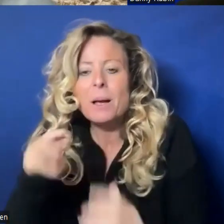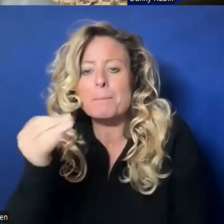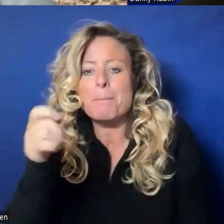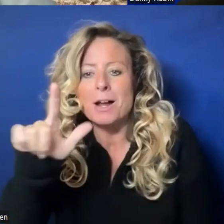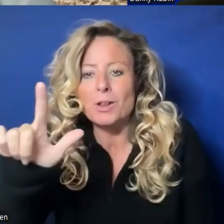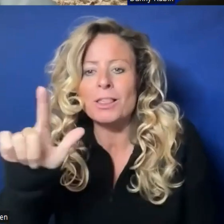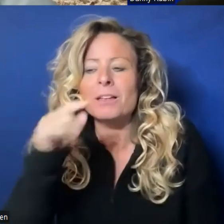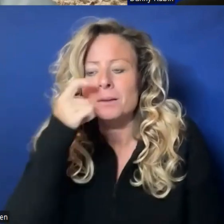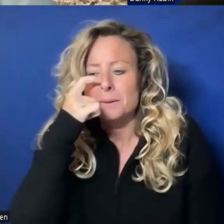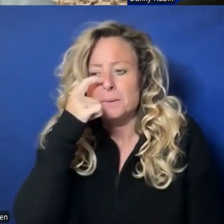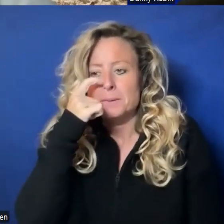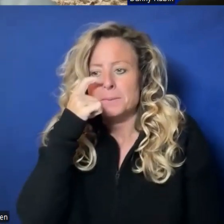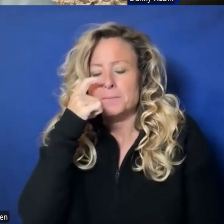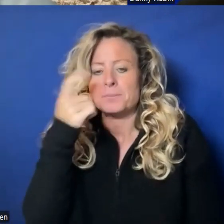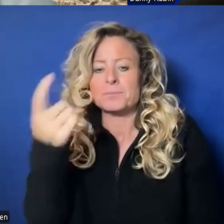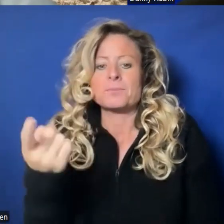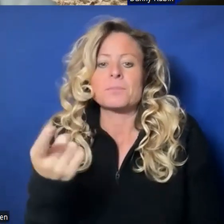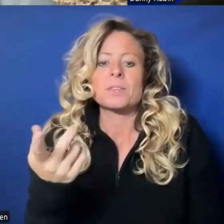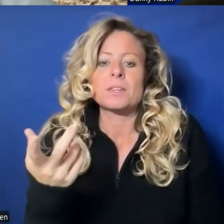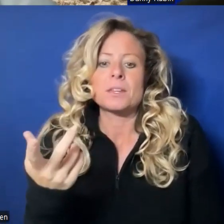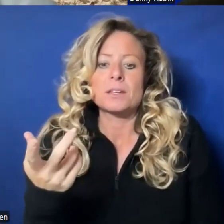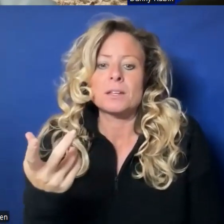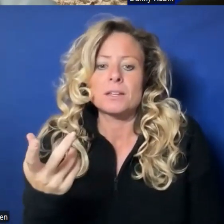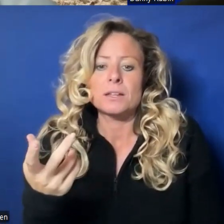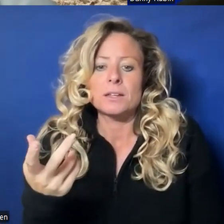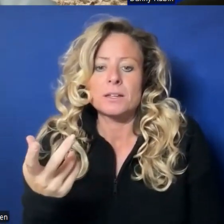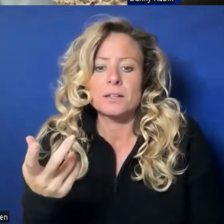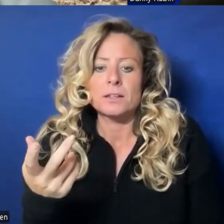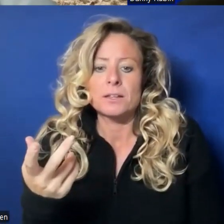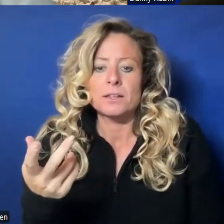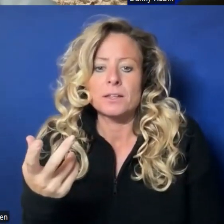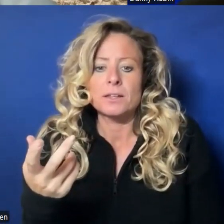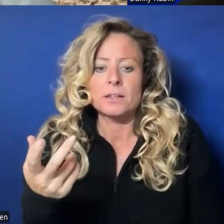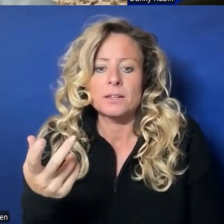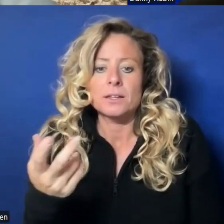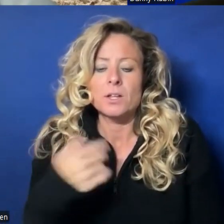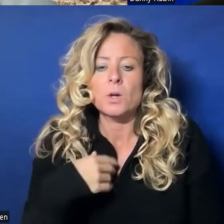a very common words